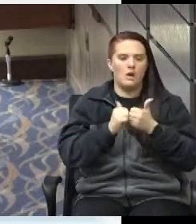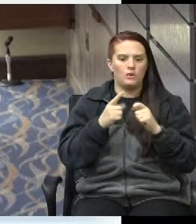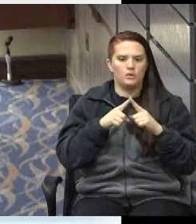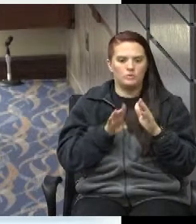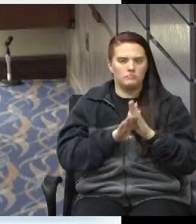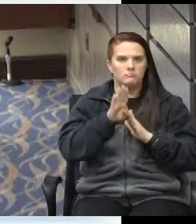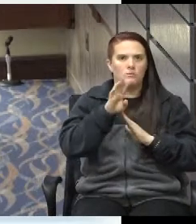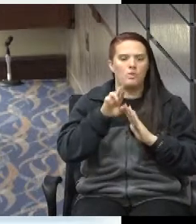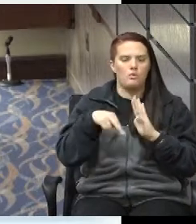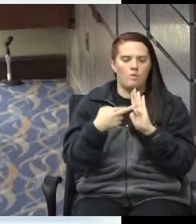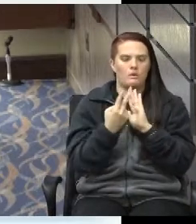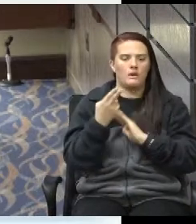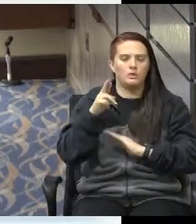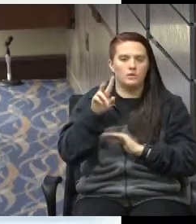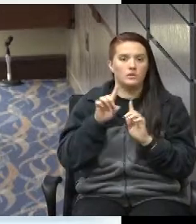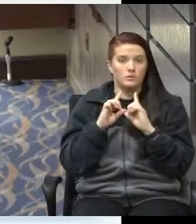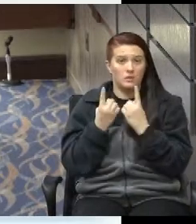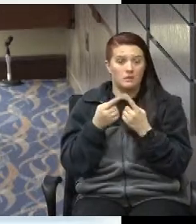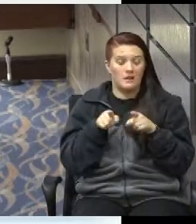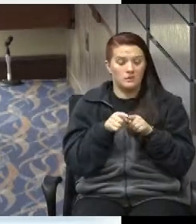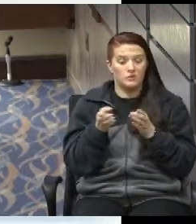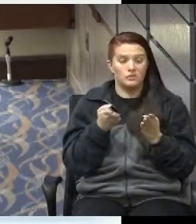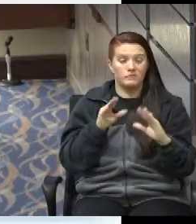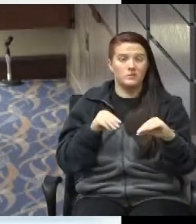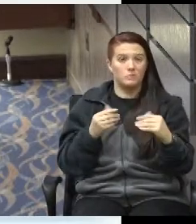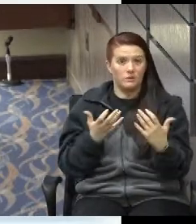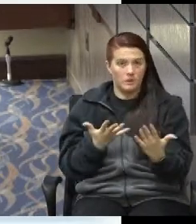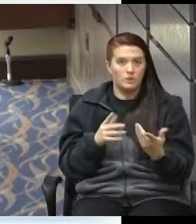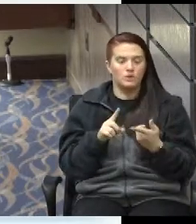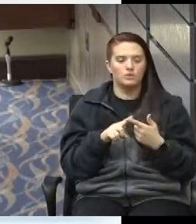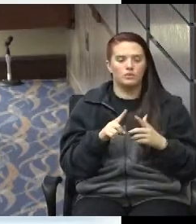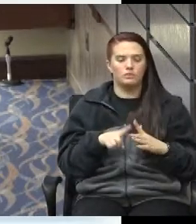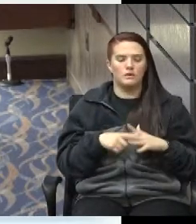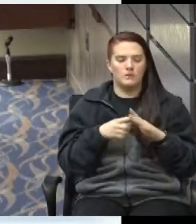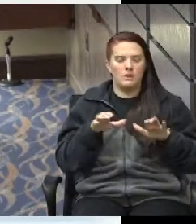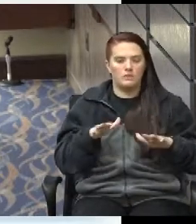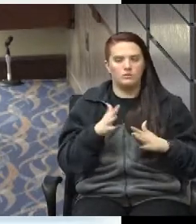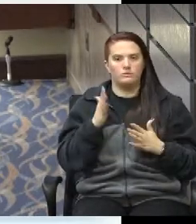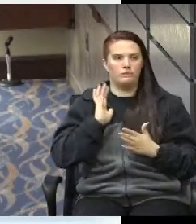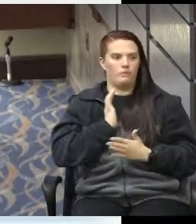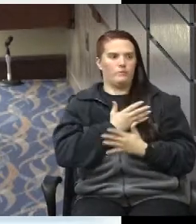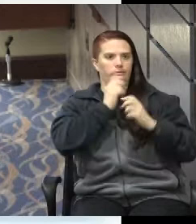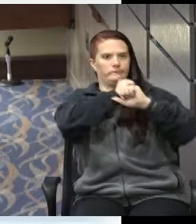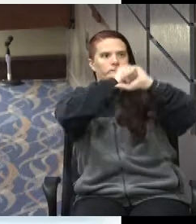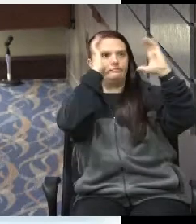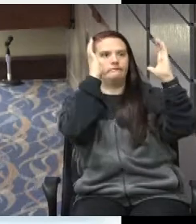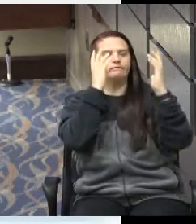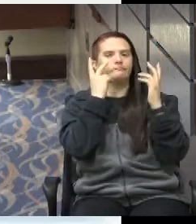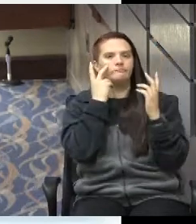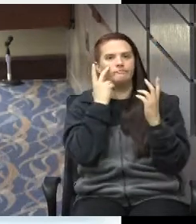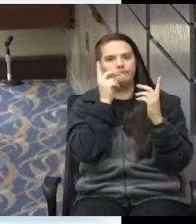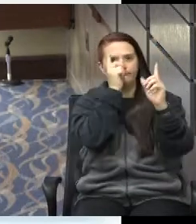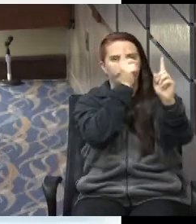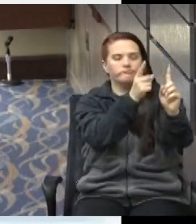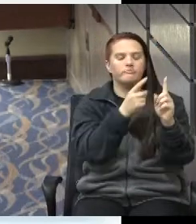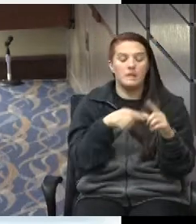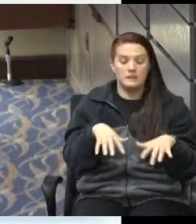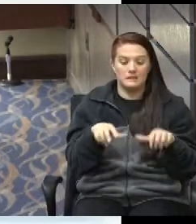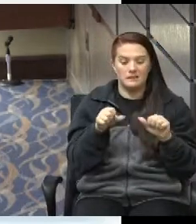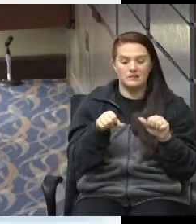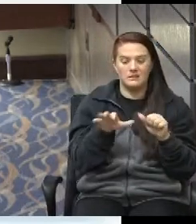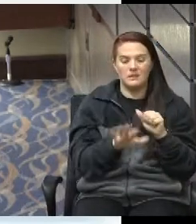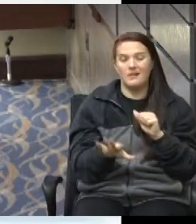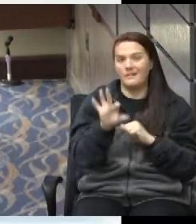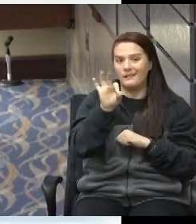the role of the HR department as a service provider to execute its vision. This review is expected to take approximately